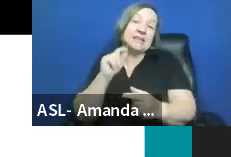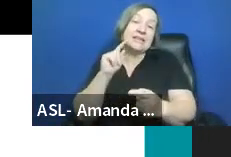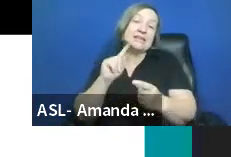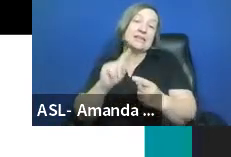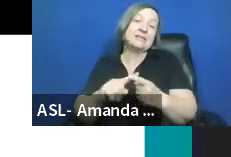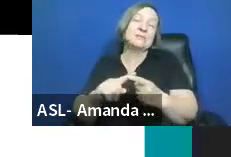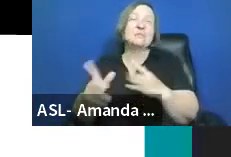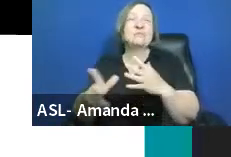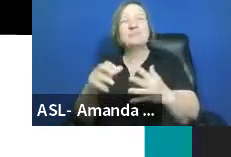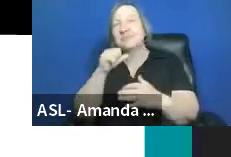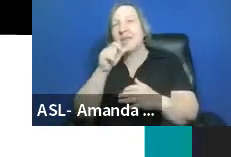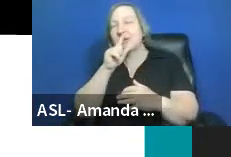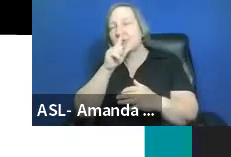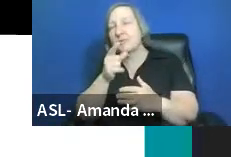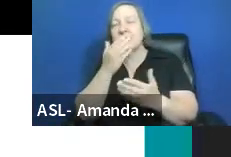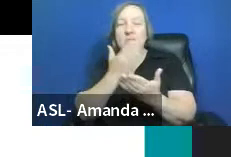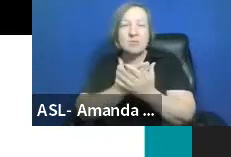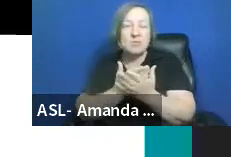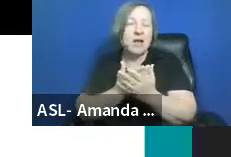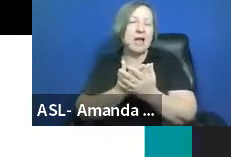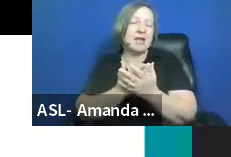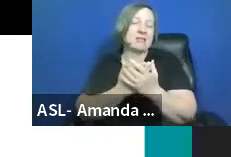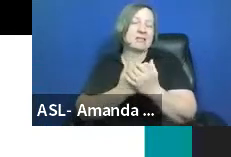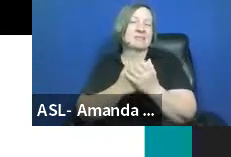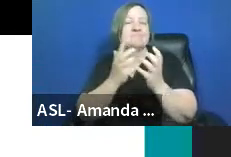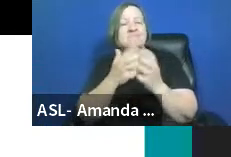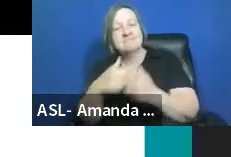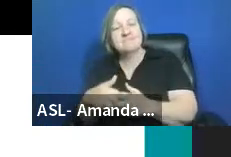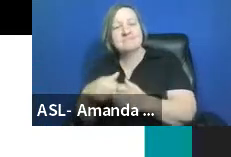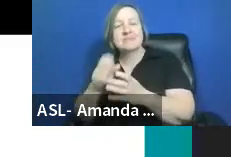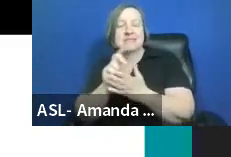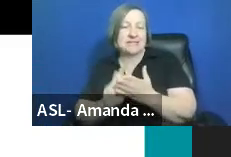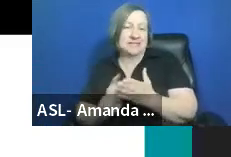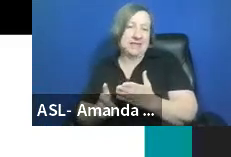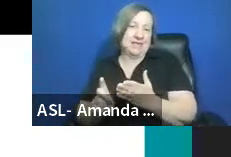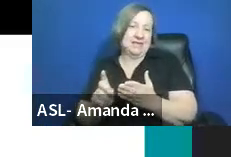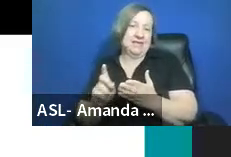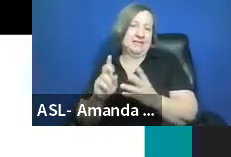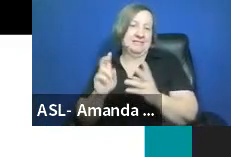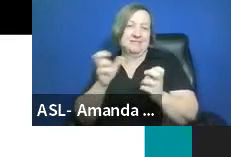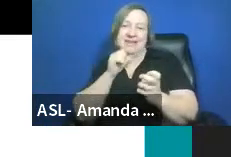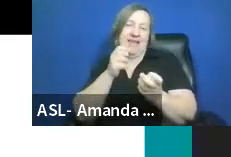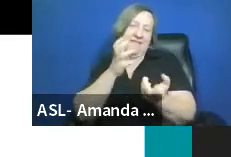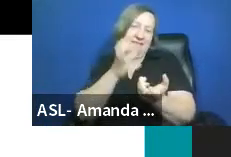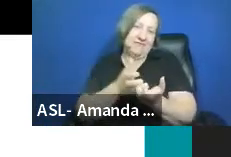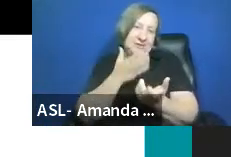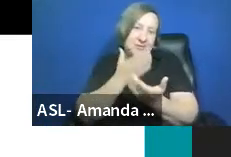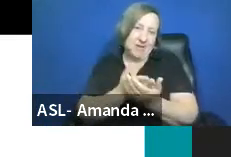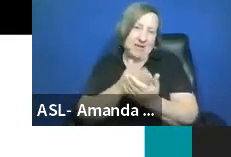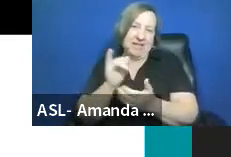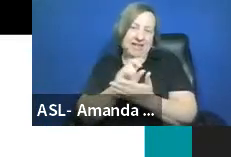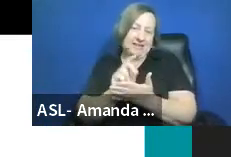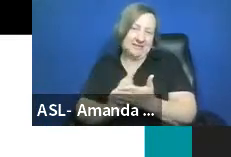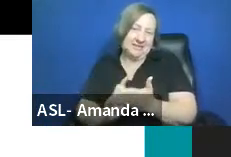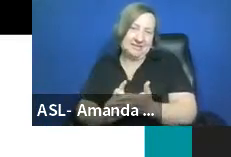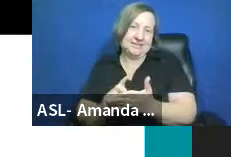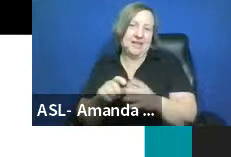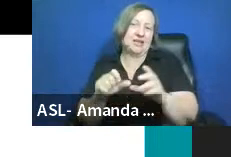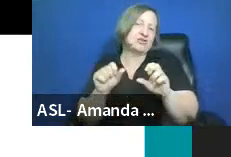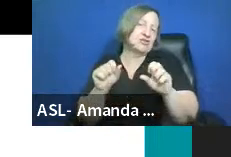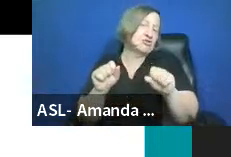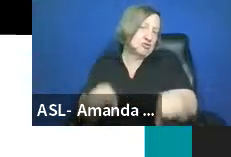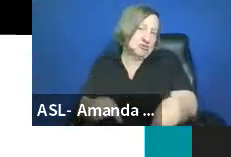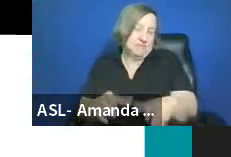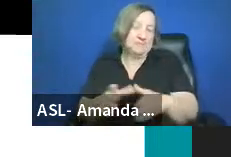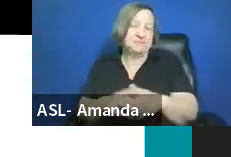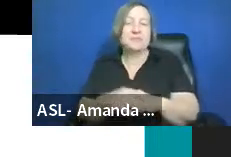not a very well-rounded design, and something that certainly doesn't fit as well as a design could. So what we